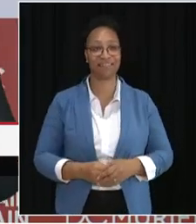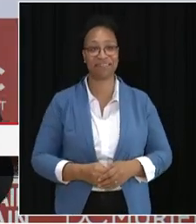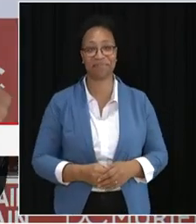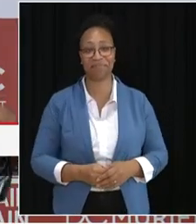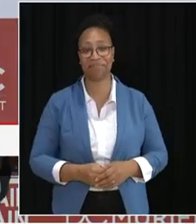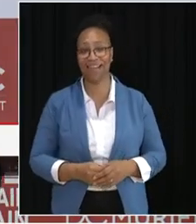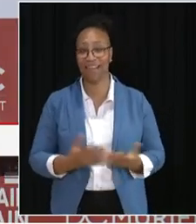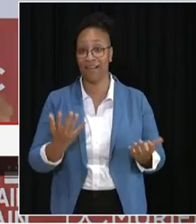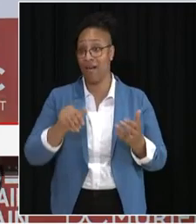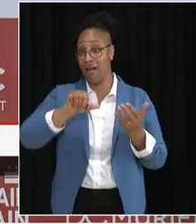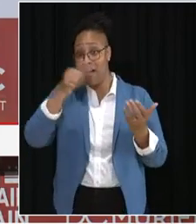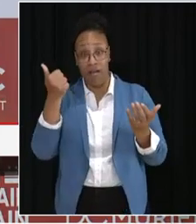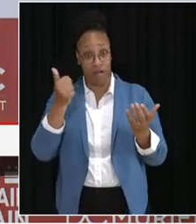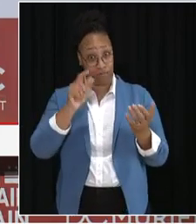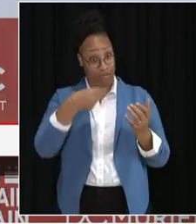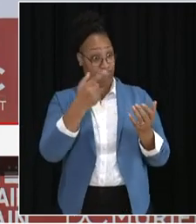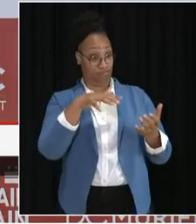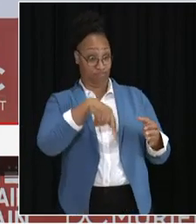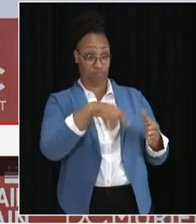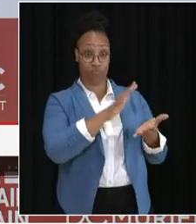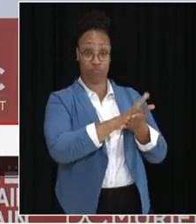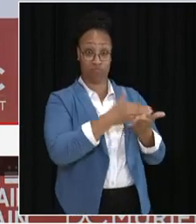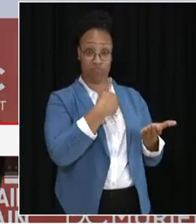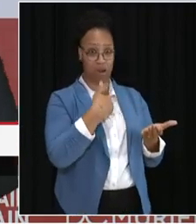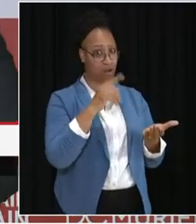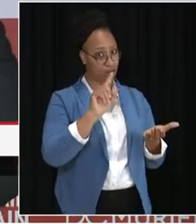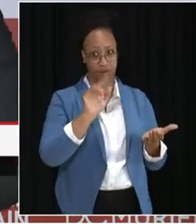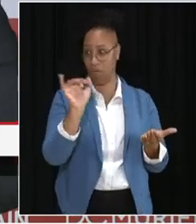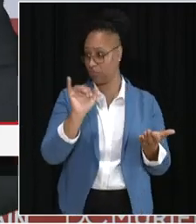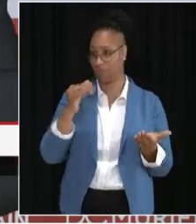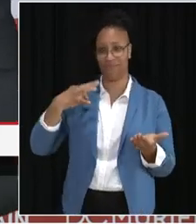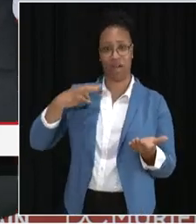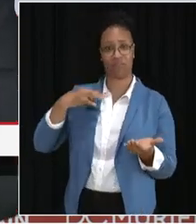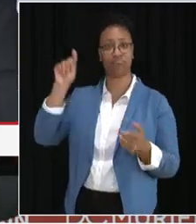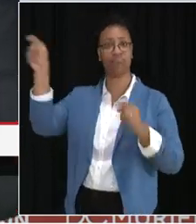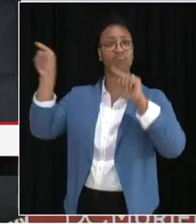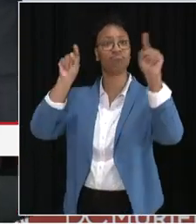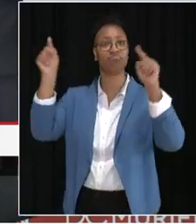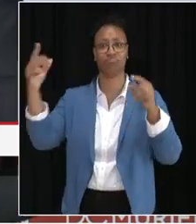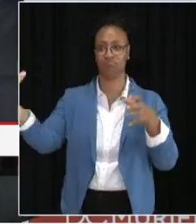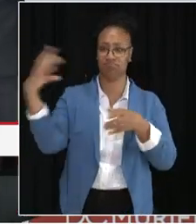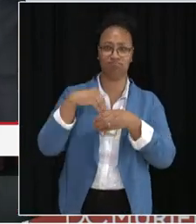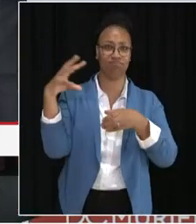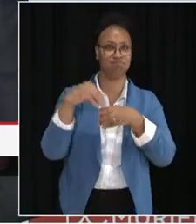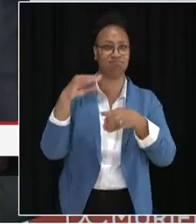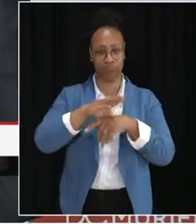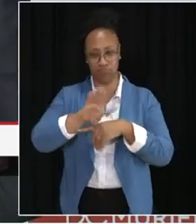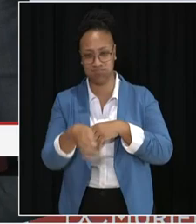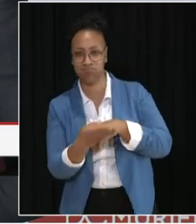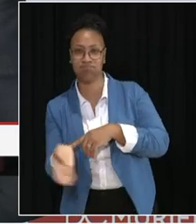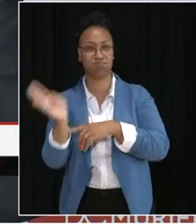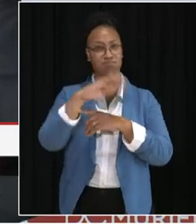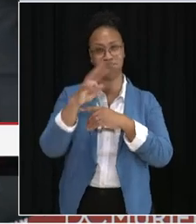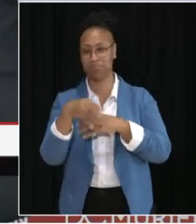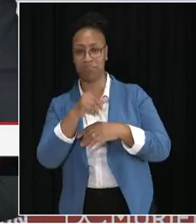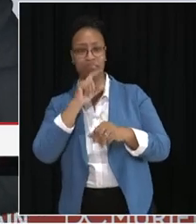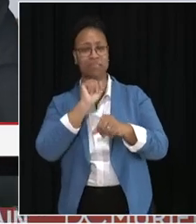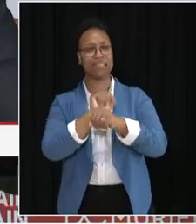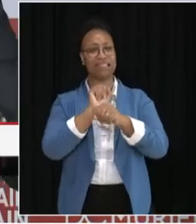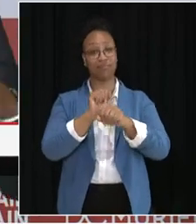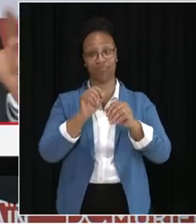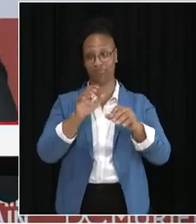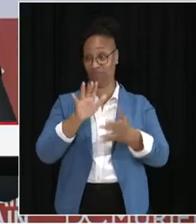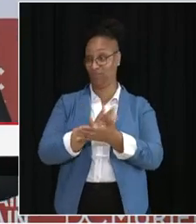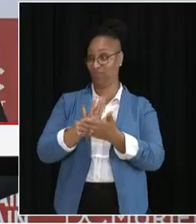we were working around the clock to get ready for opening day and to start the school year in 2023. So thank